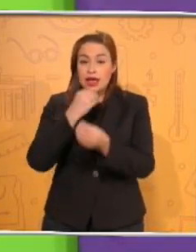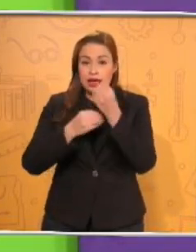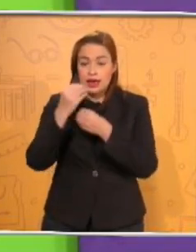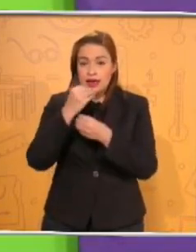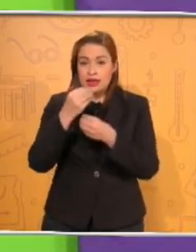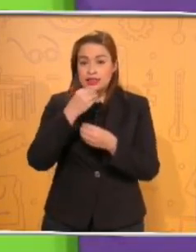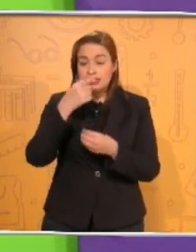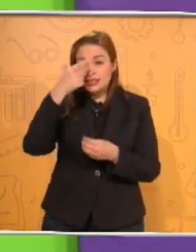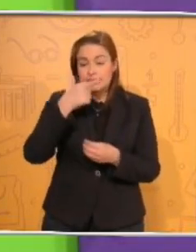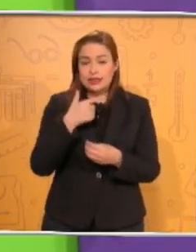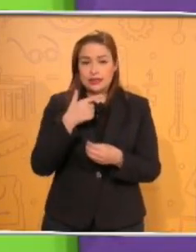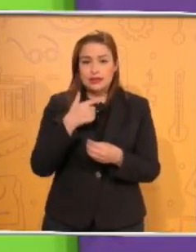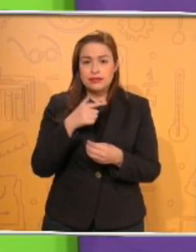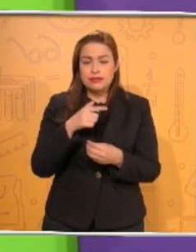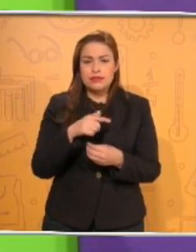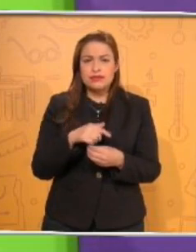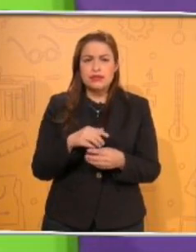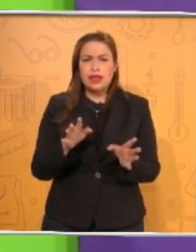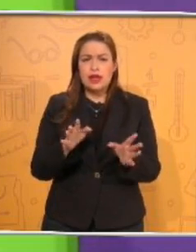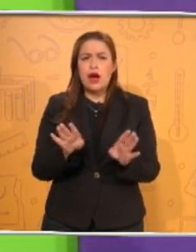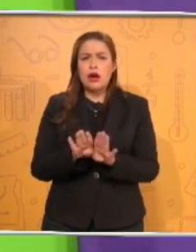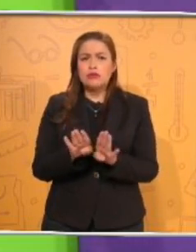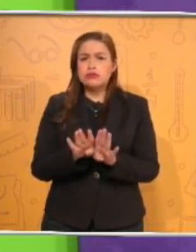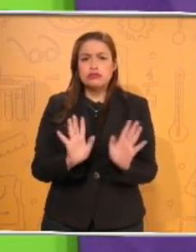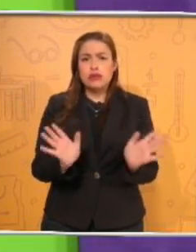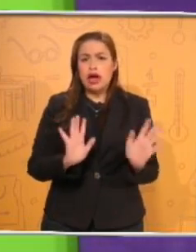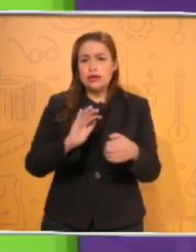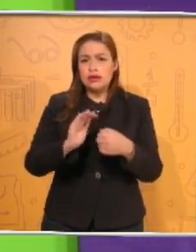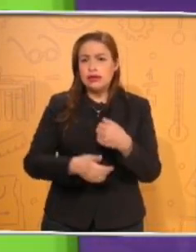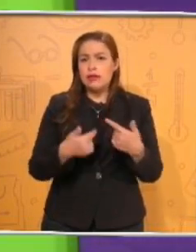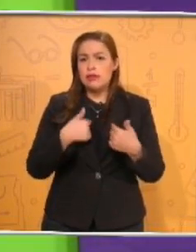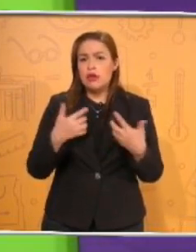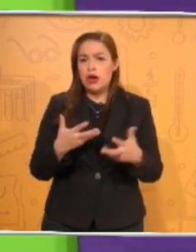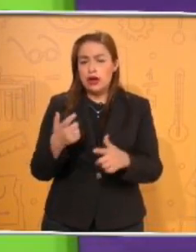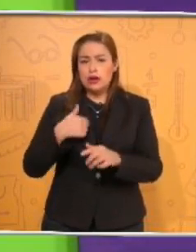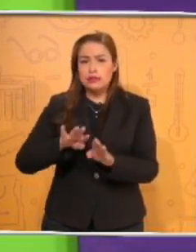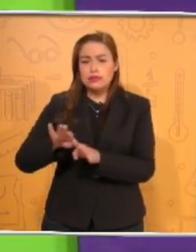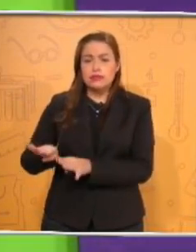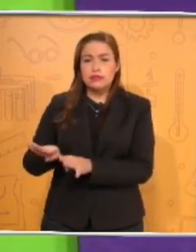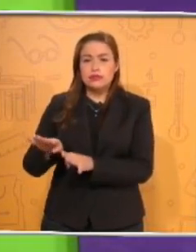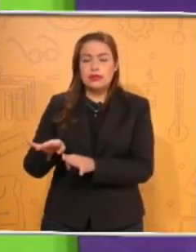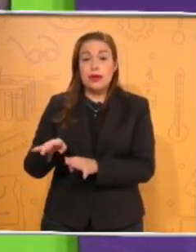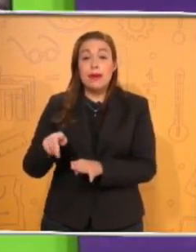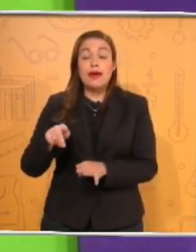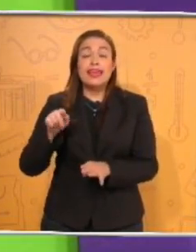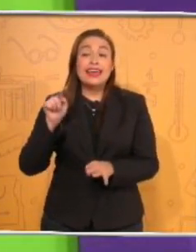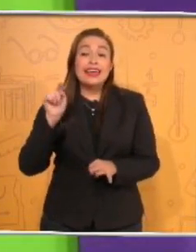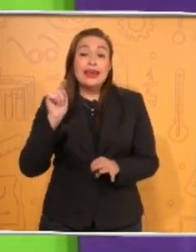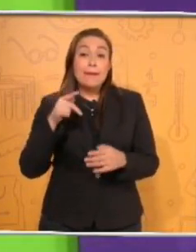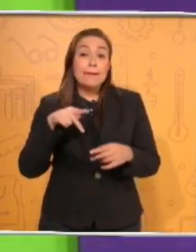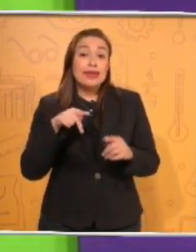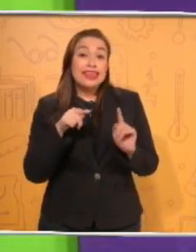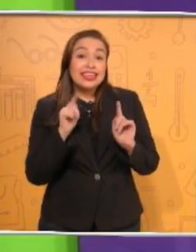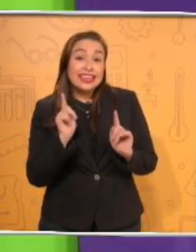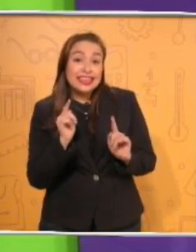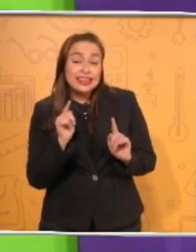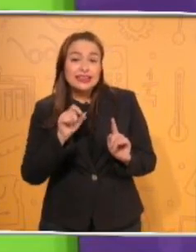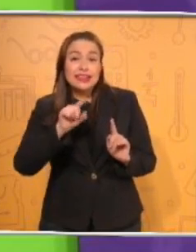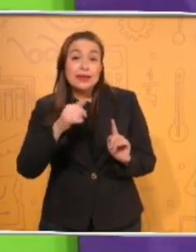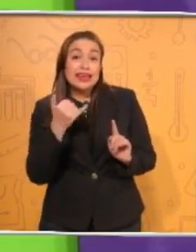Interruption. What finished my action? When he called me last night. Or we